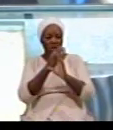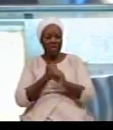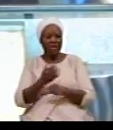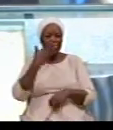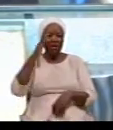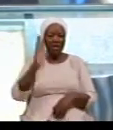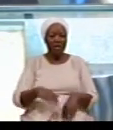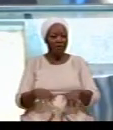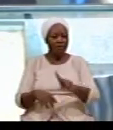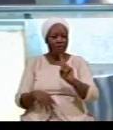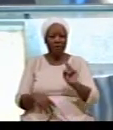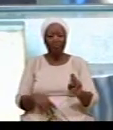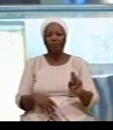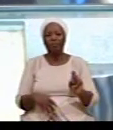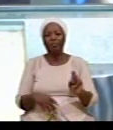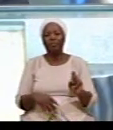evil?